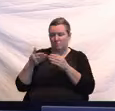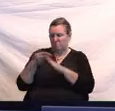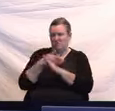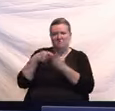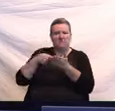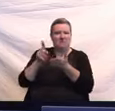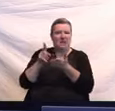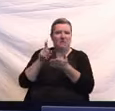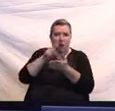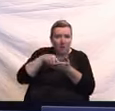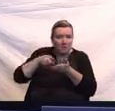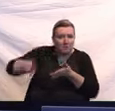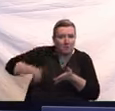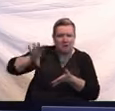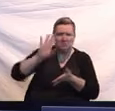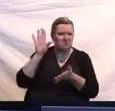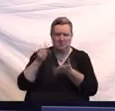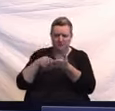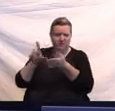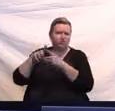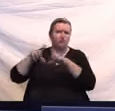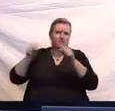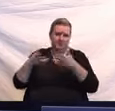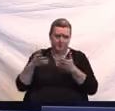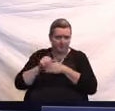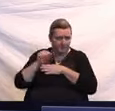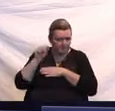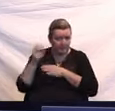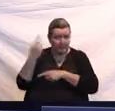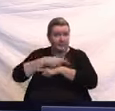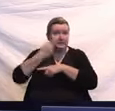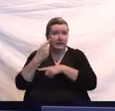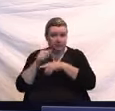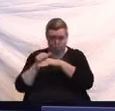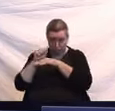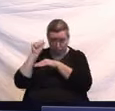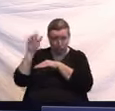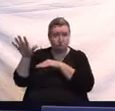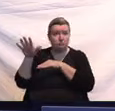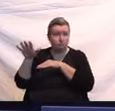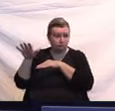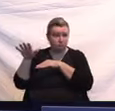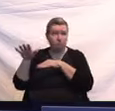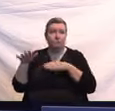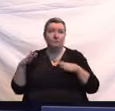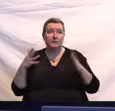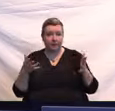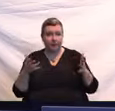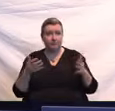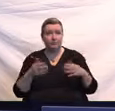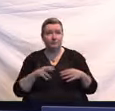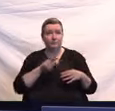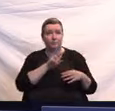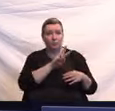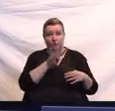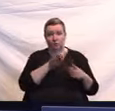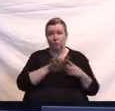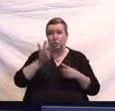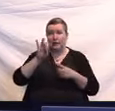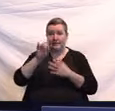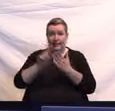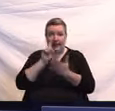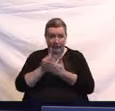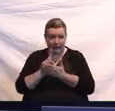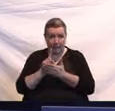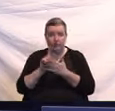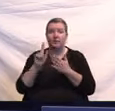UPS, next-day shipping. You will receive your test results 24 to 48 hours after your sample